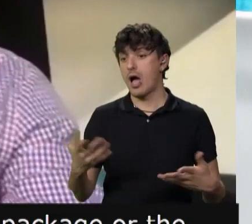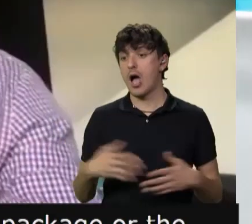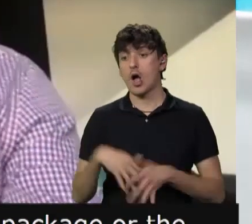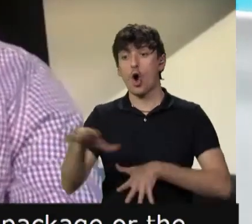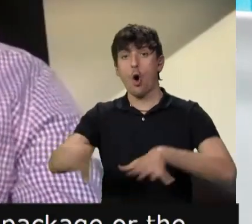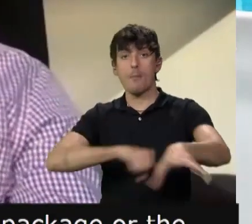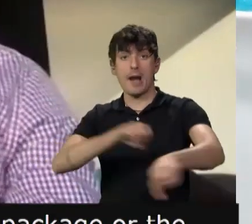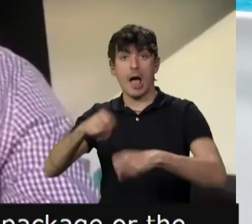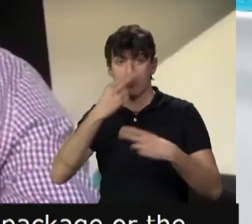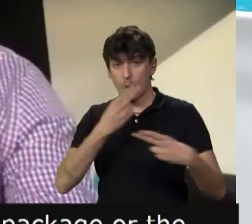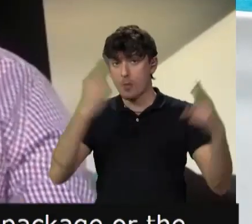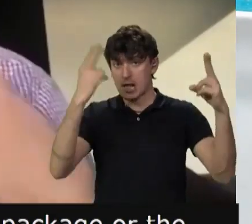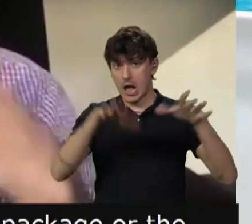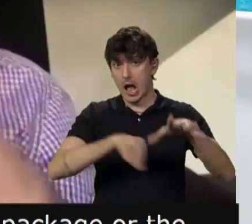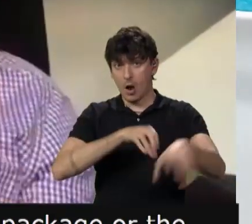Compras públicas.